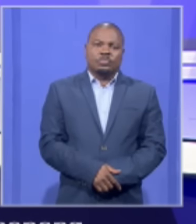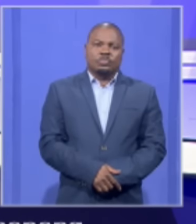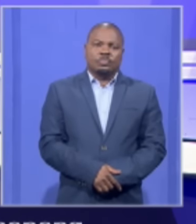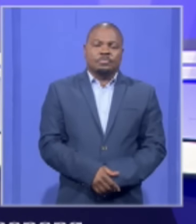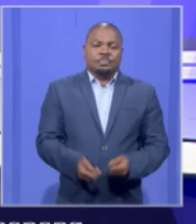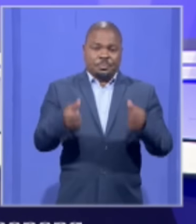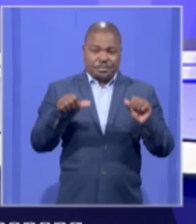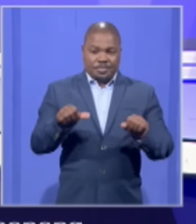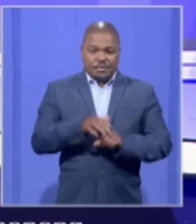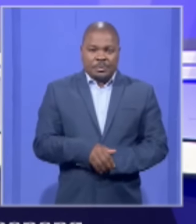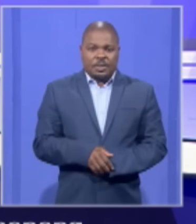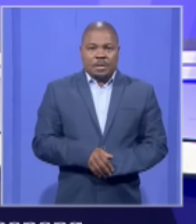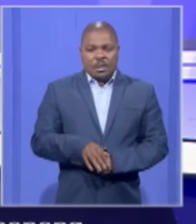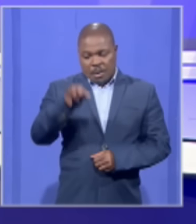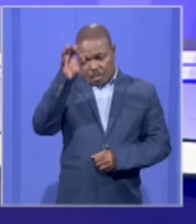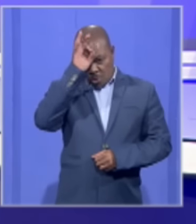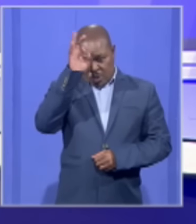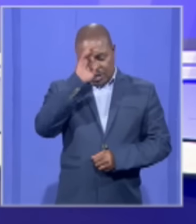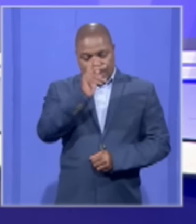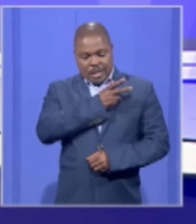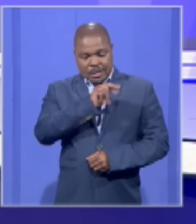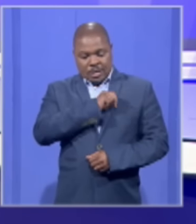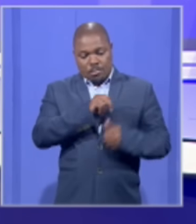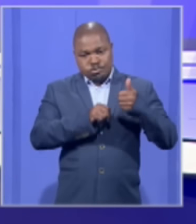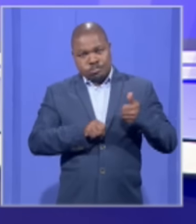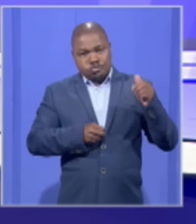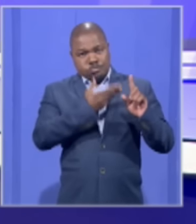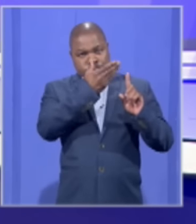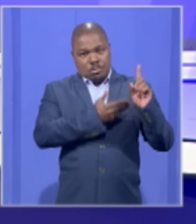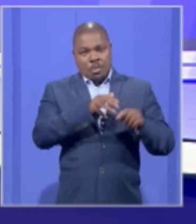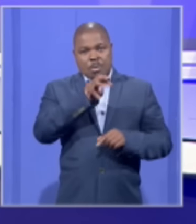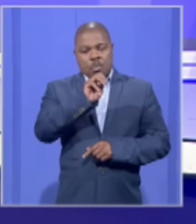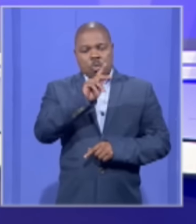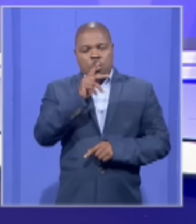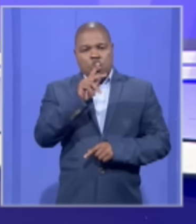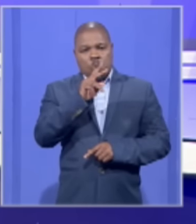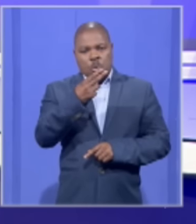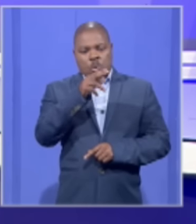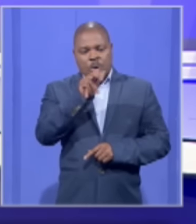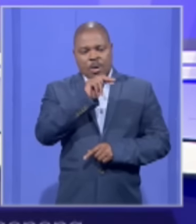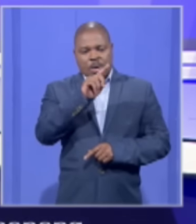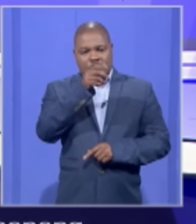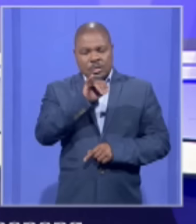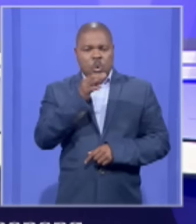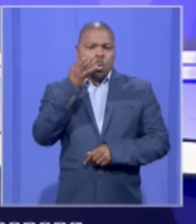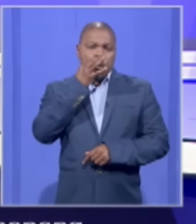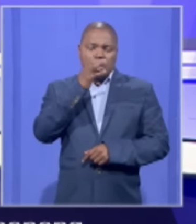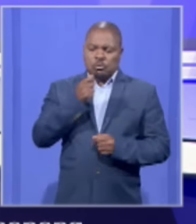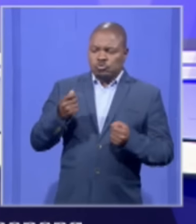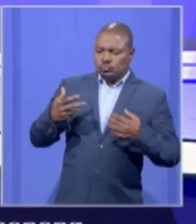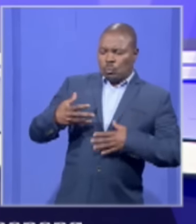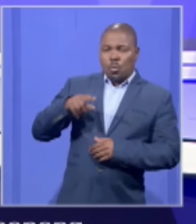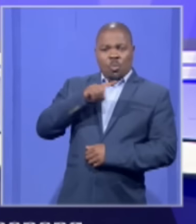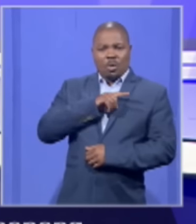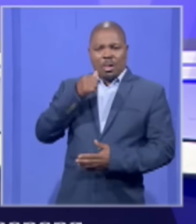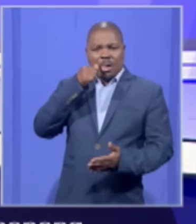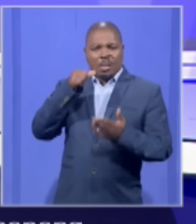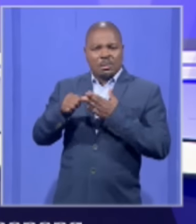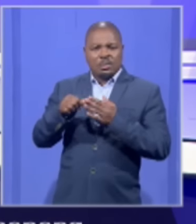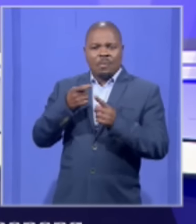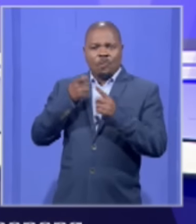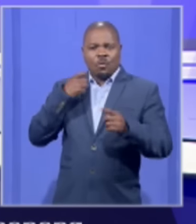Re sa lefomo Commissioner wa mapodisi kwa KwaZulu-Natal Lieutenant General Nhlanhla Mkhwanazi a rona gagamadiwa ke lekwalo le le